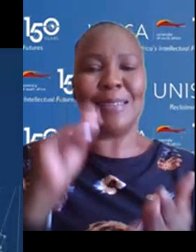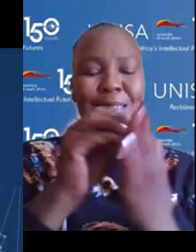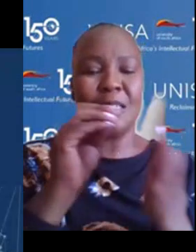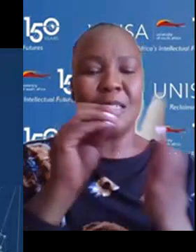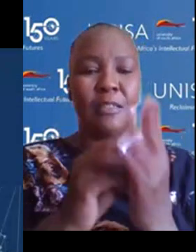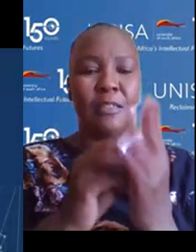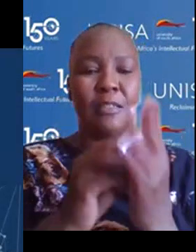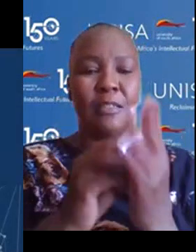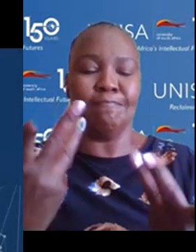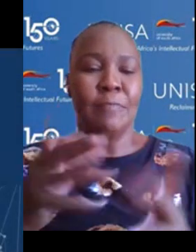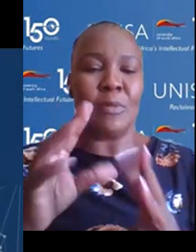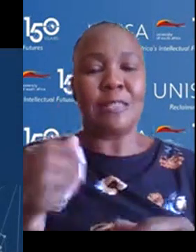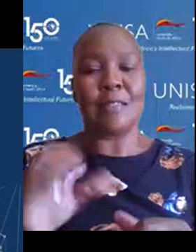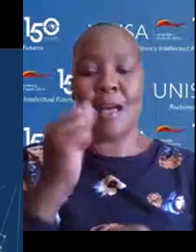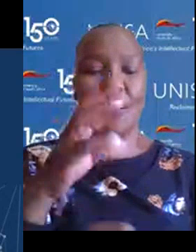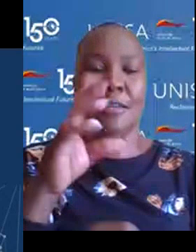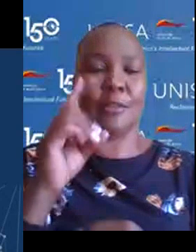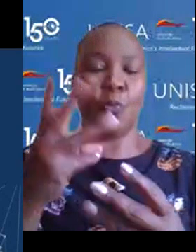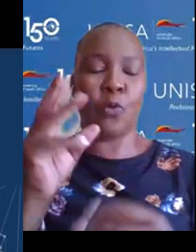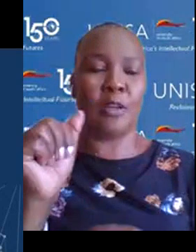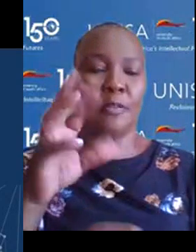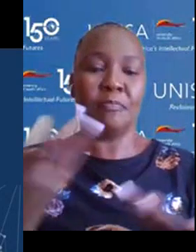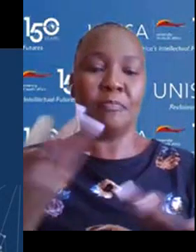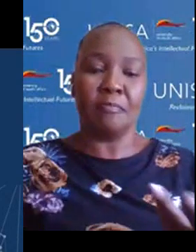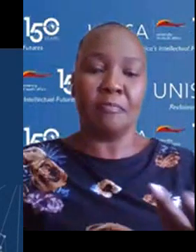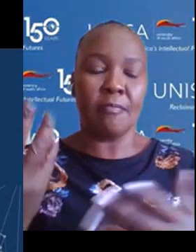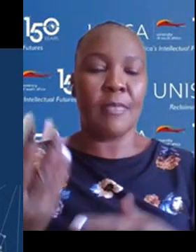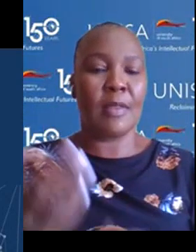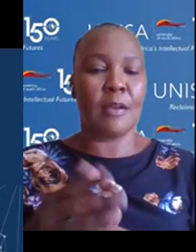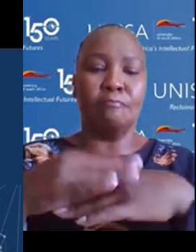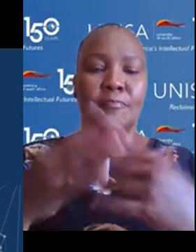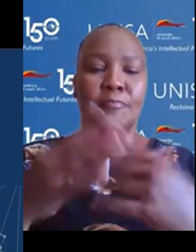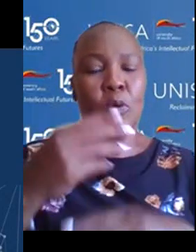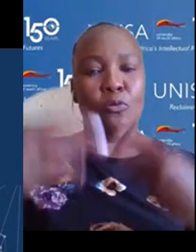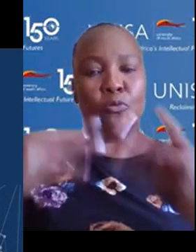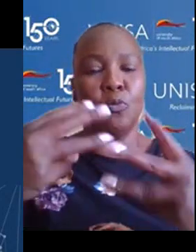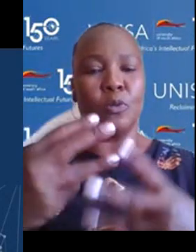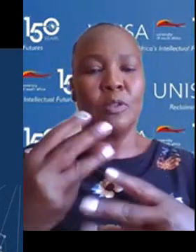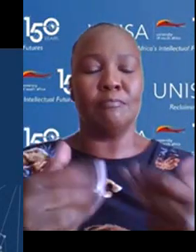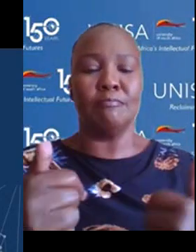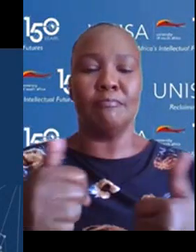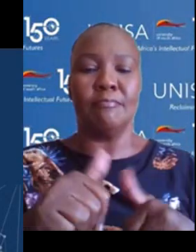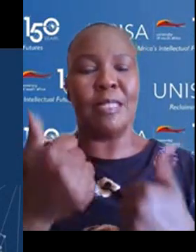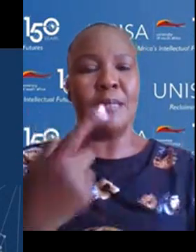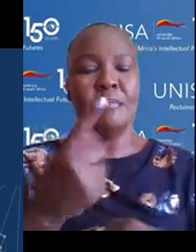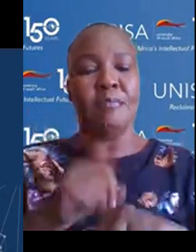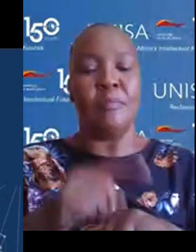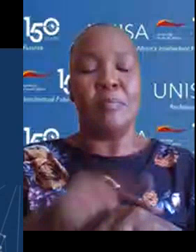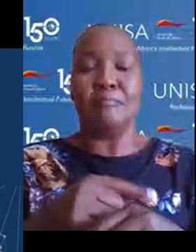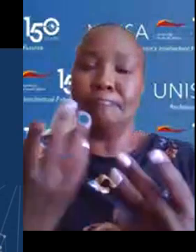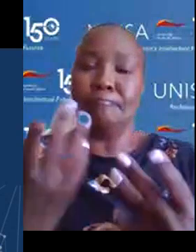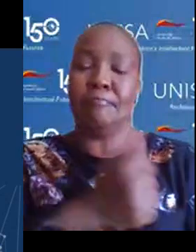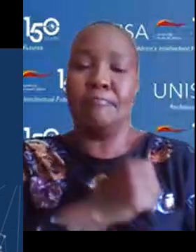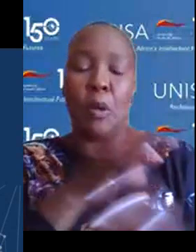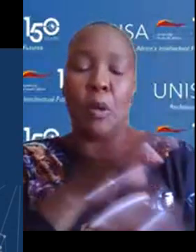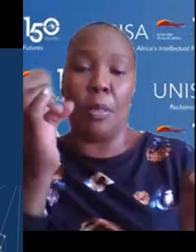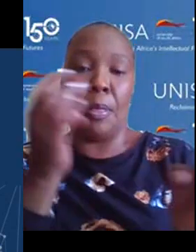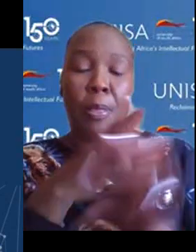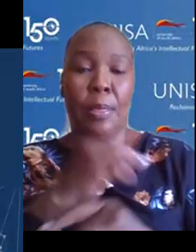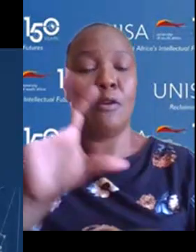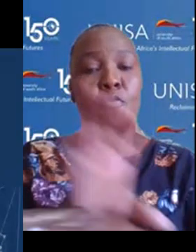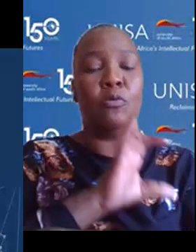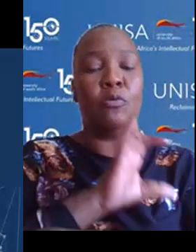with hardware. Most components do work, and they do work for some time, but unfortunately with computers, they at some point